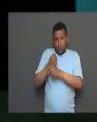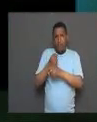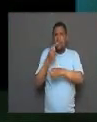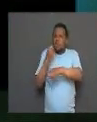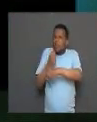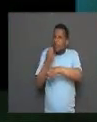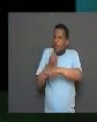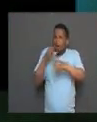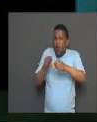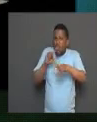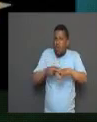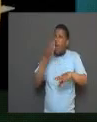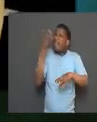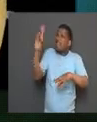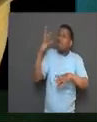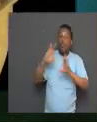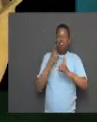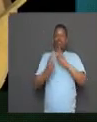the 17th century.